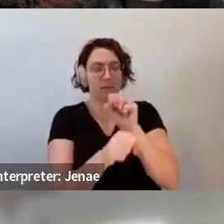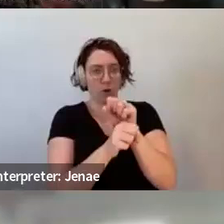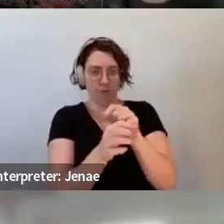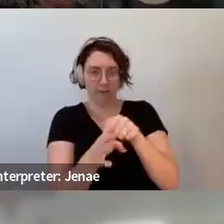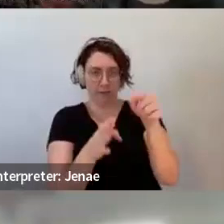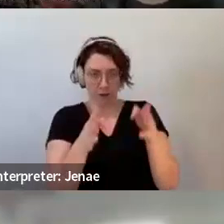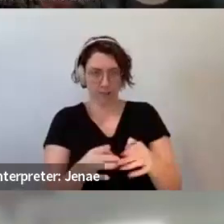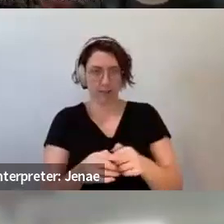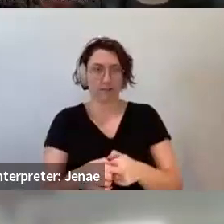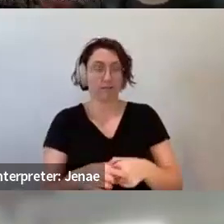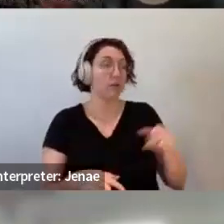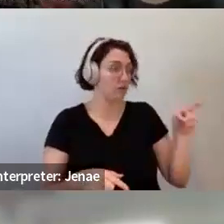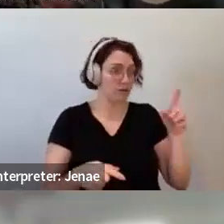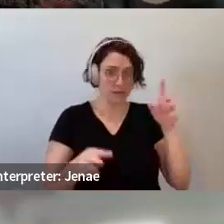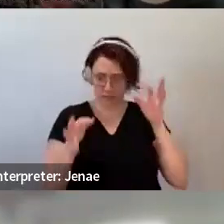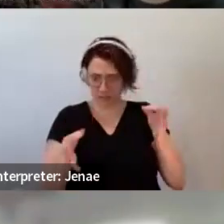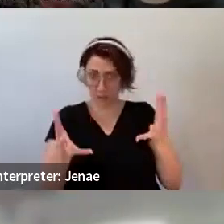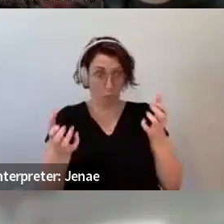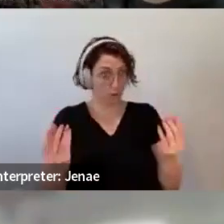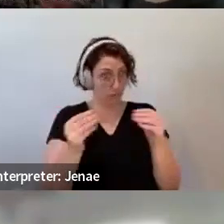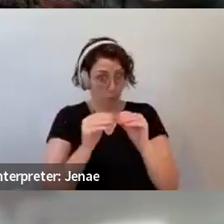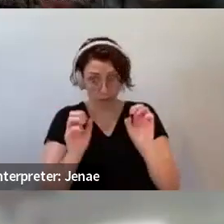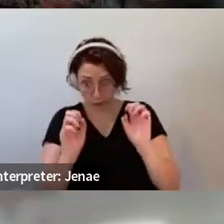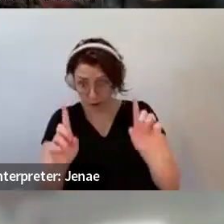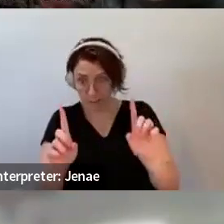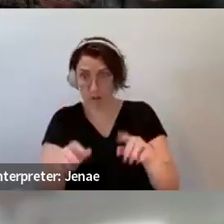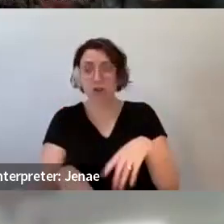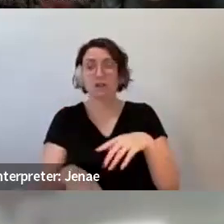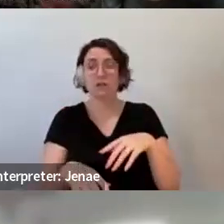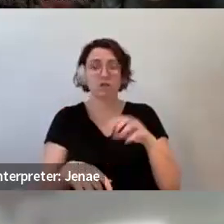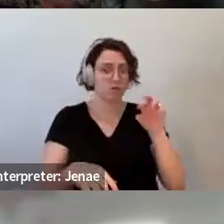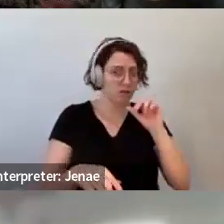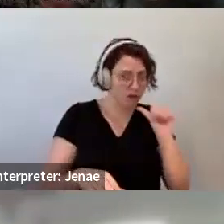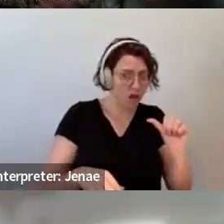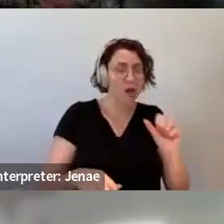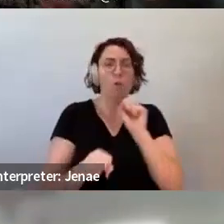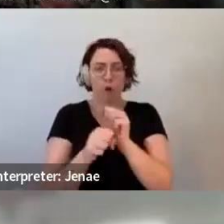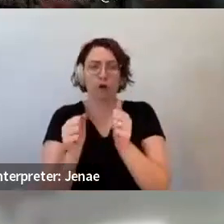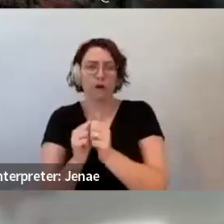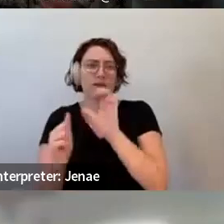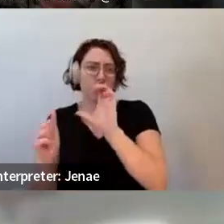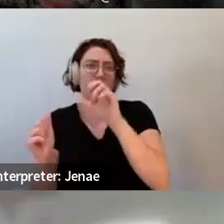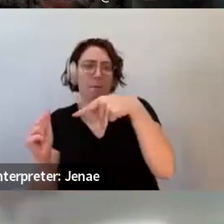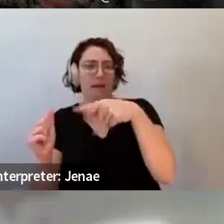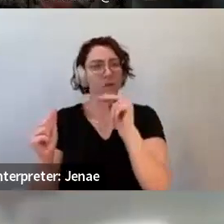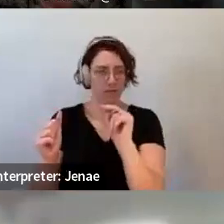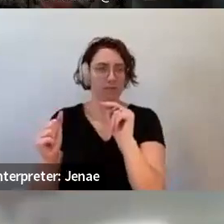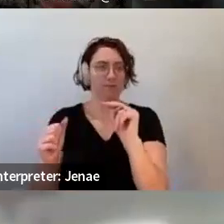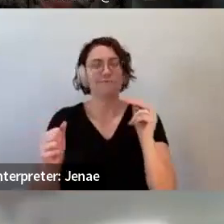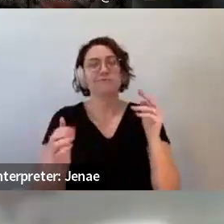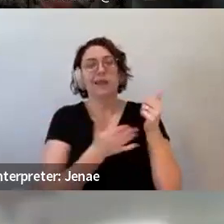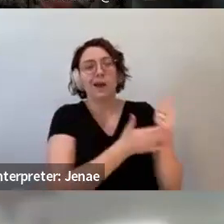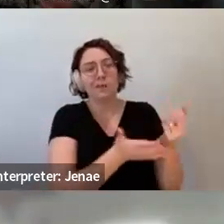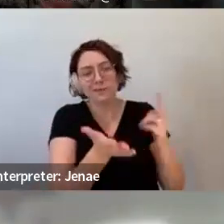identifies whether they want to further their education, they will work with the career pathway navigator and they will help them sign up for college, enroll